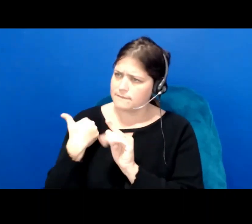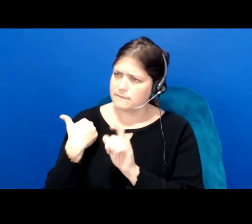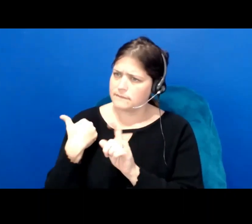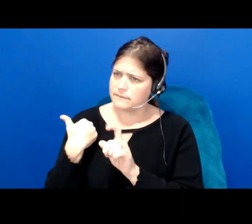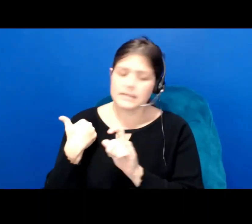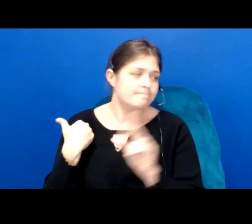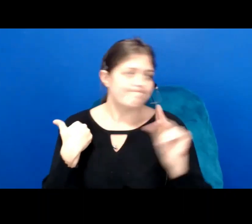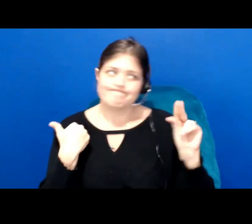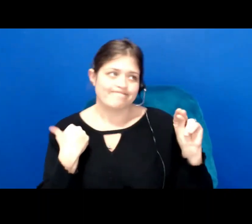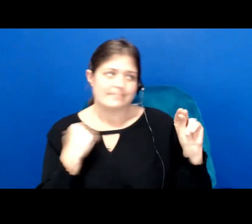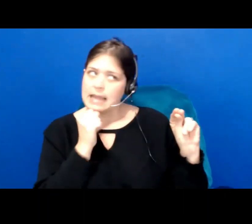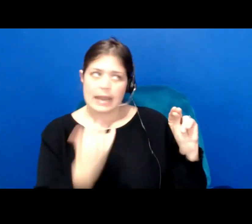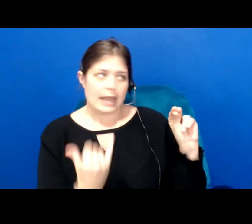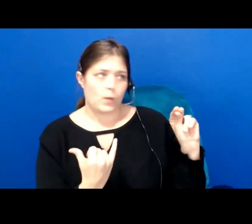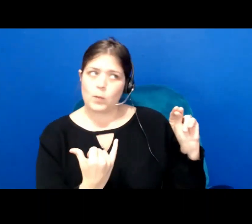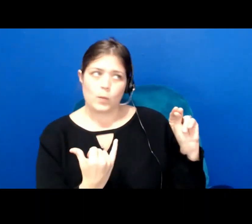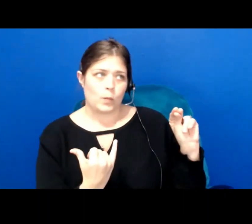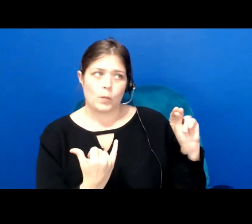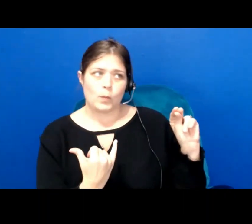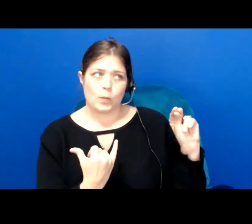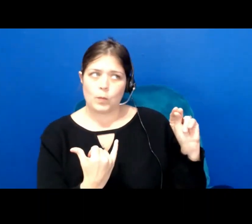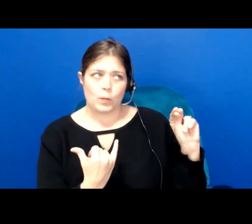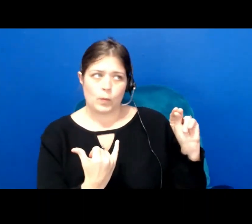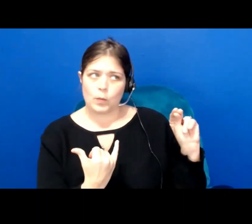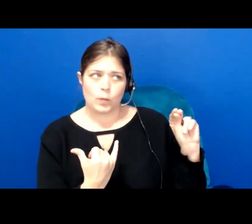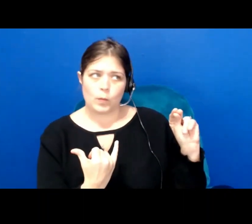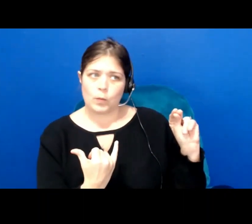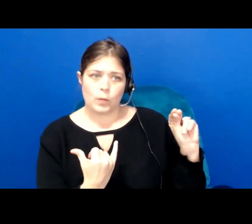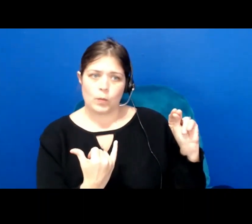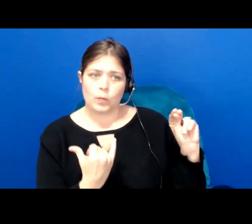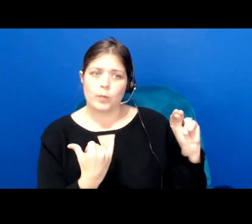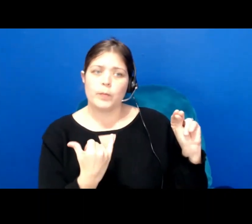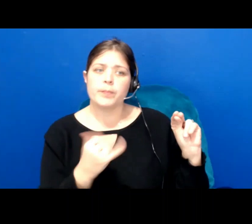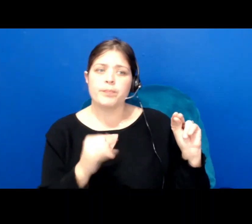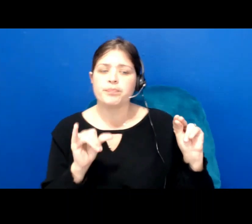Not at the moment. Okay, we're seeing that.